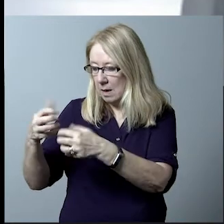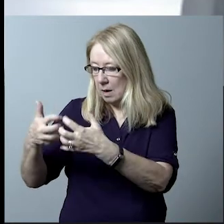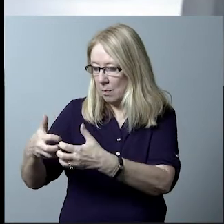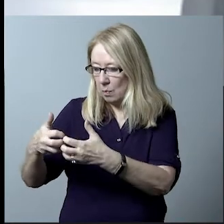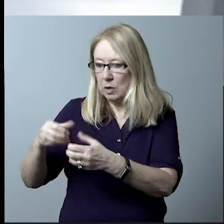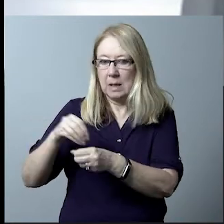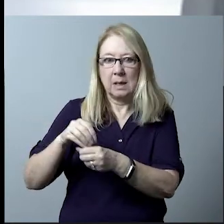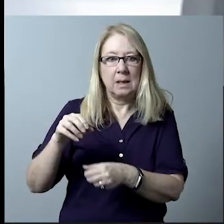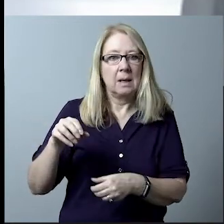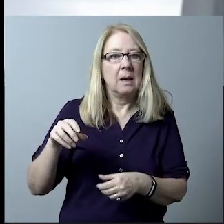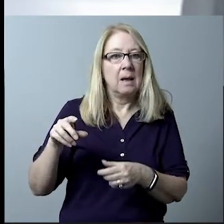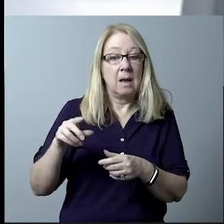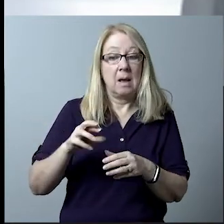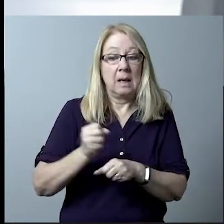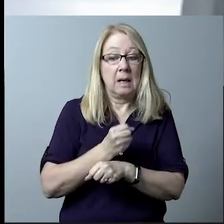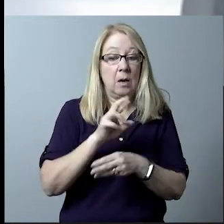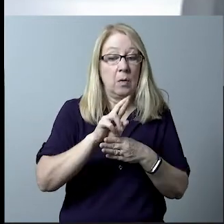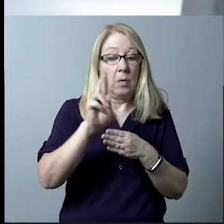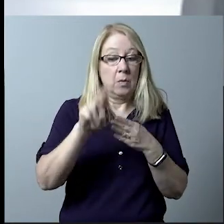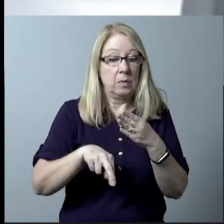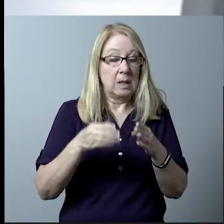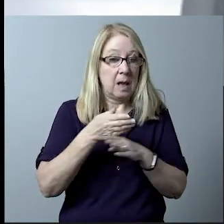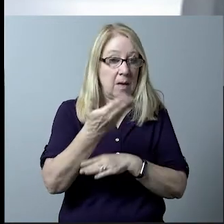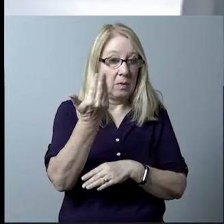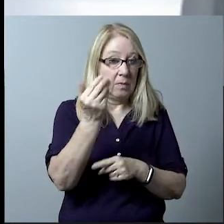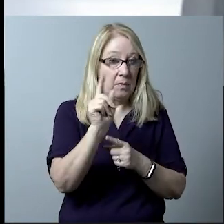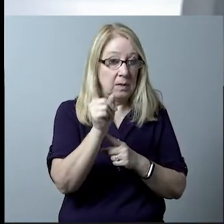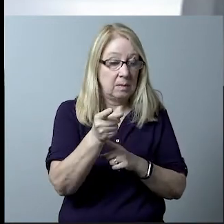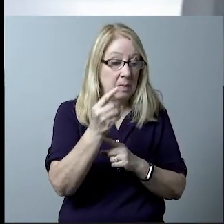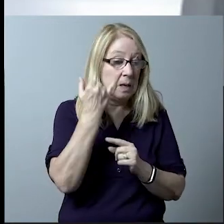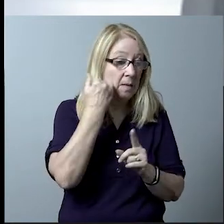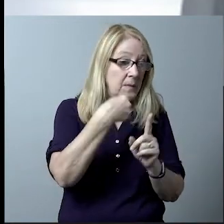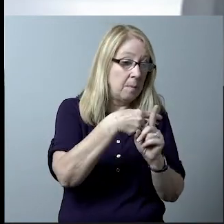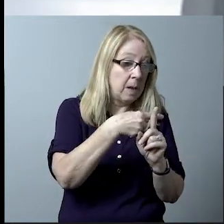through the machine, and in 10 seconds, and the results come out